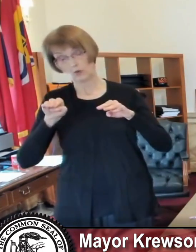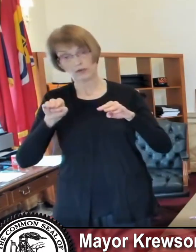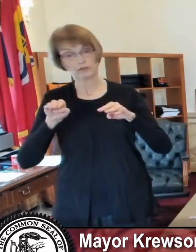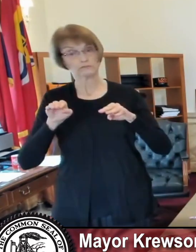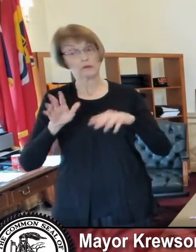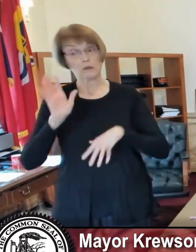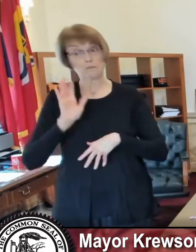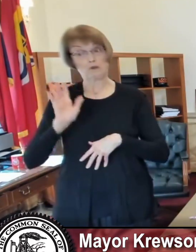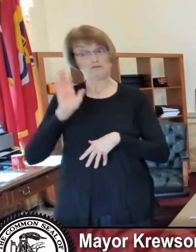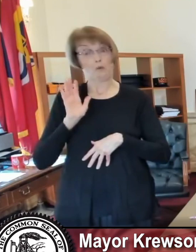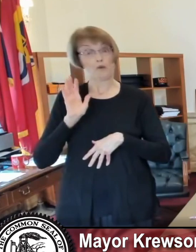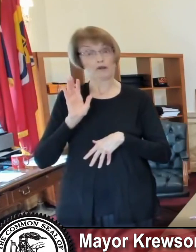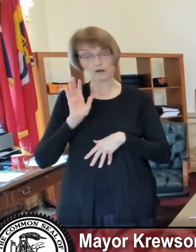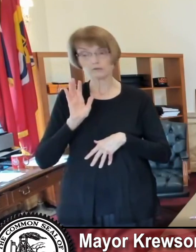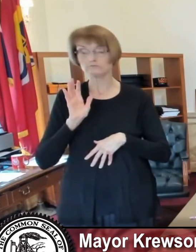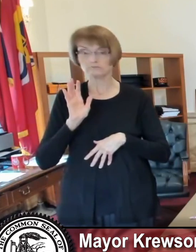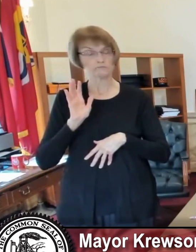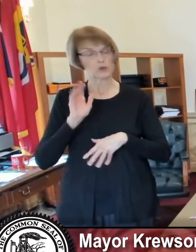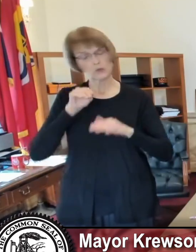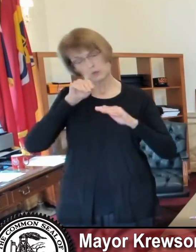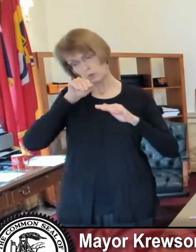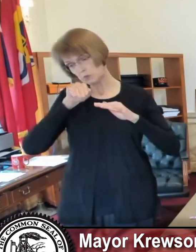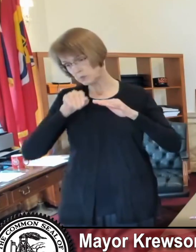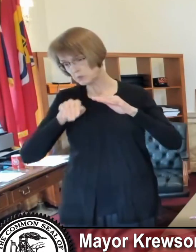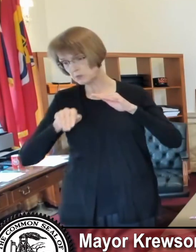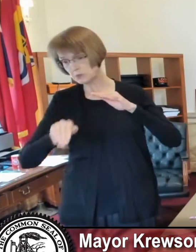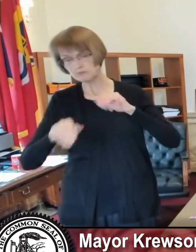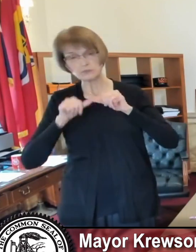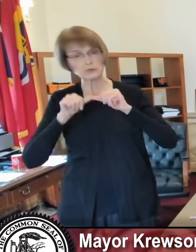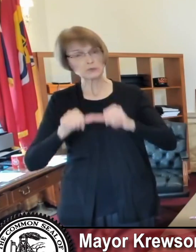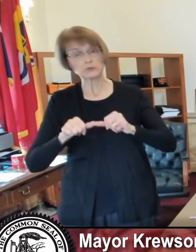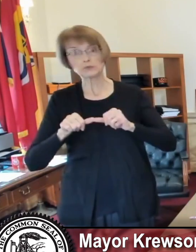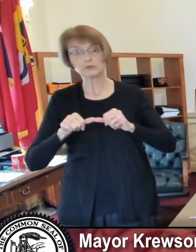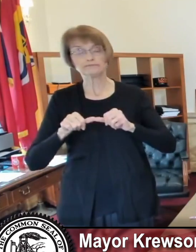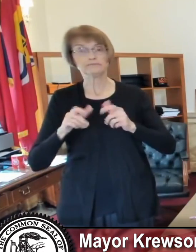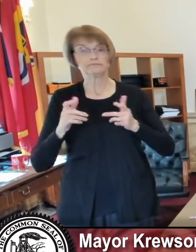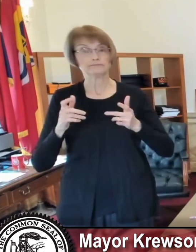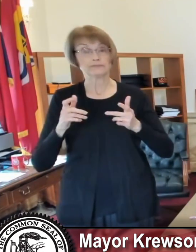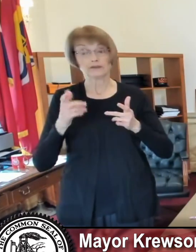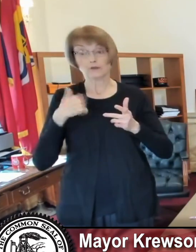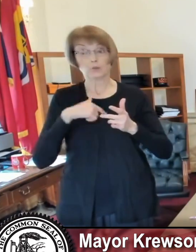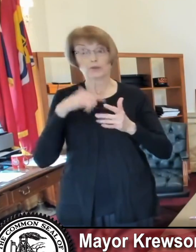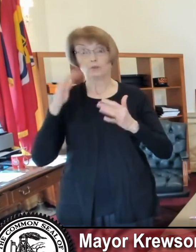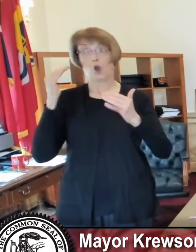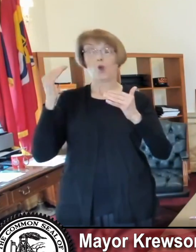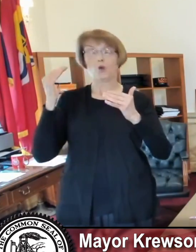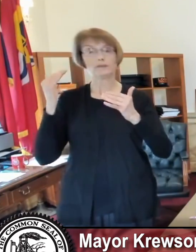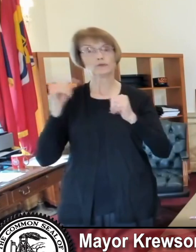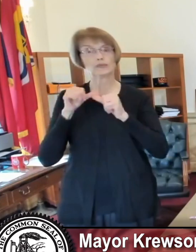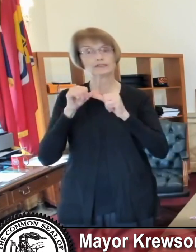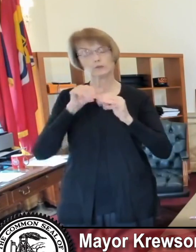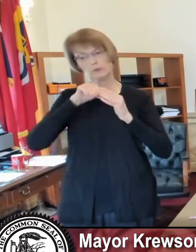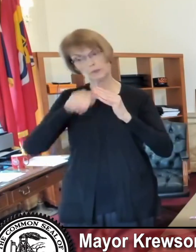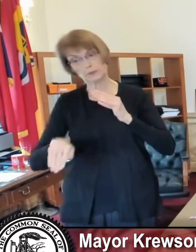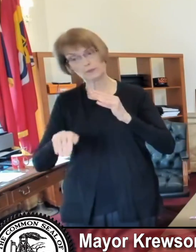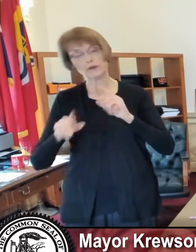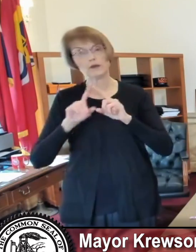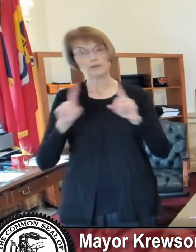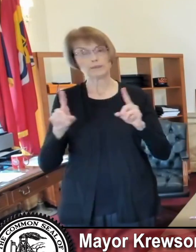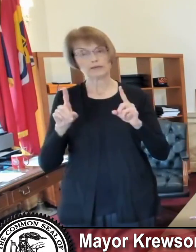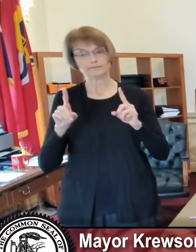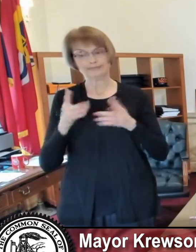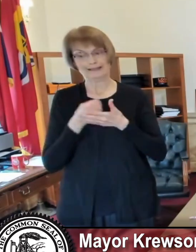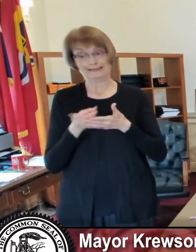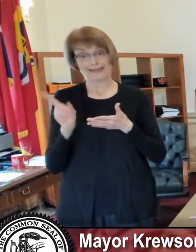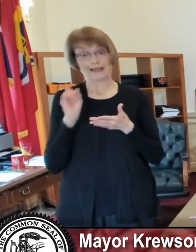having such a steep decline in the numbers, and of course we were hoping that that would continue, but this